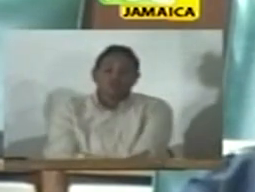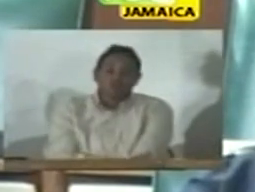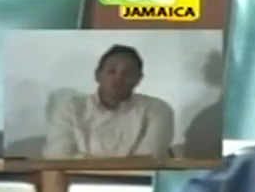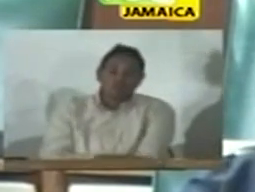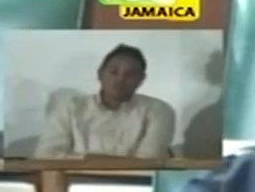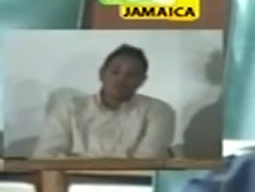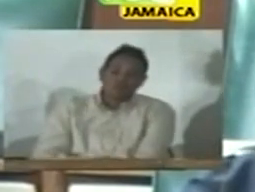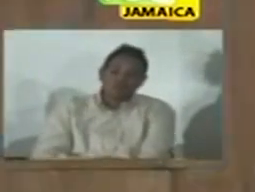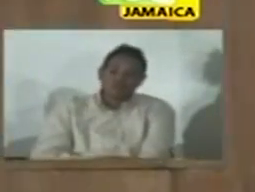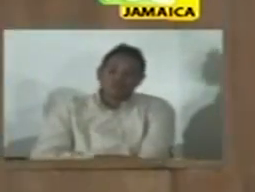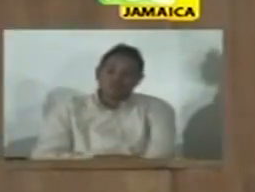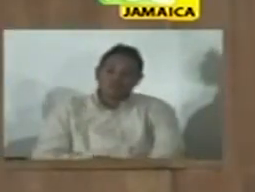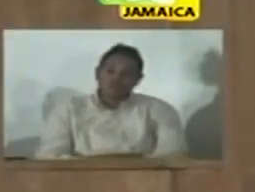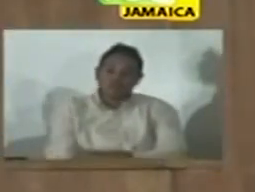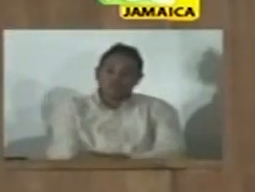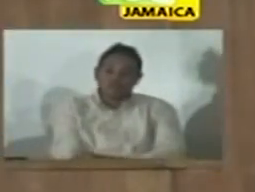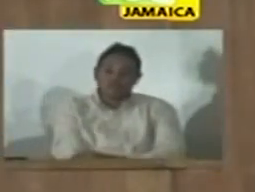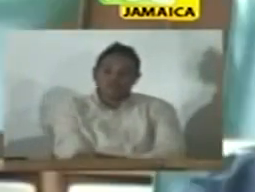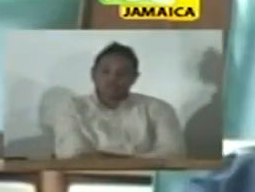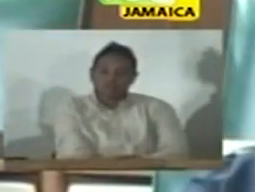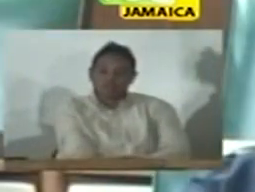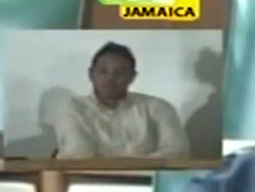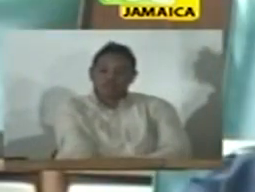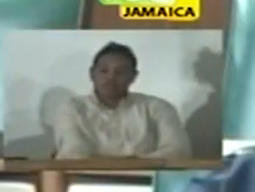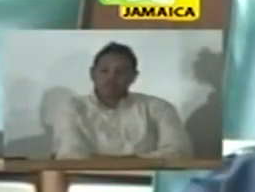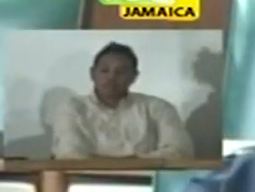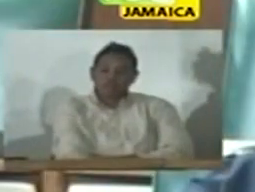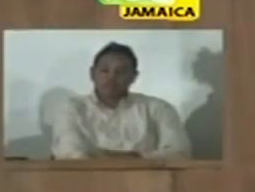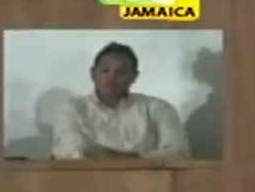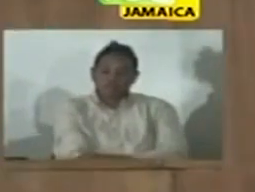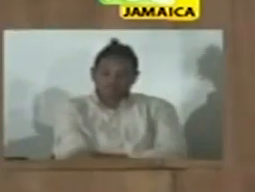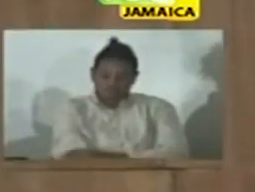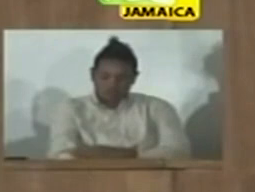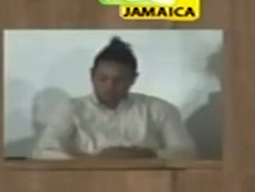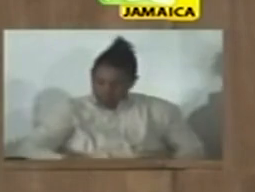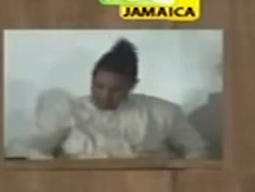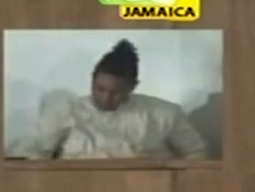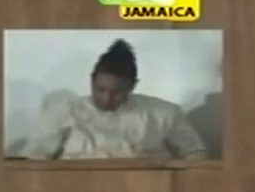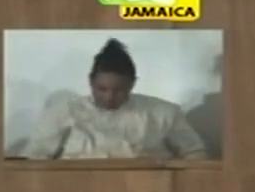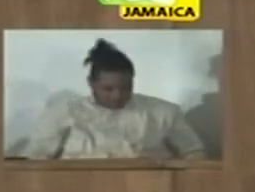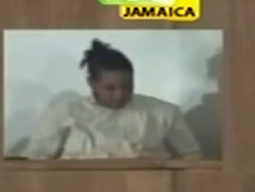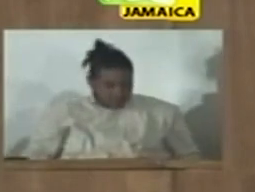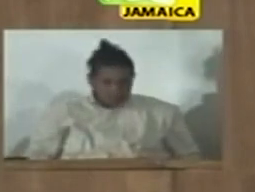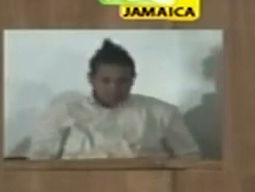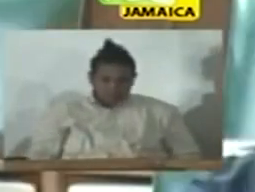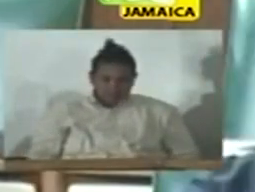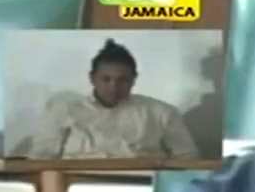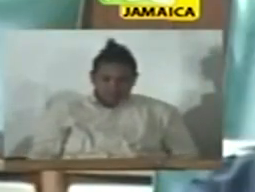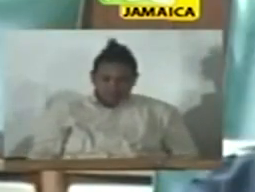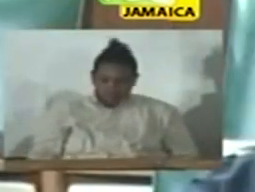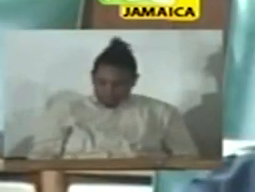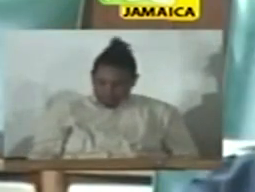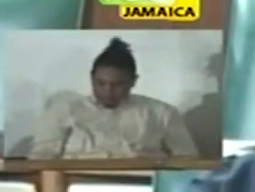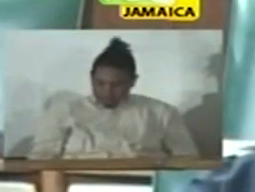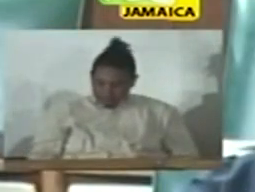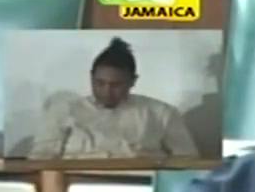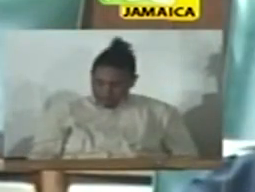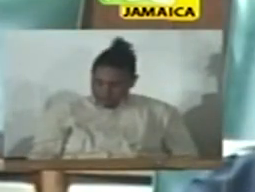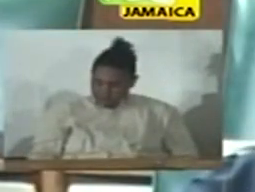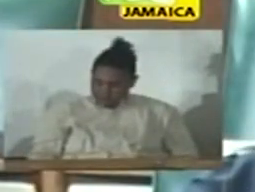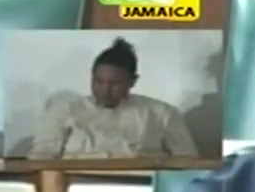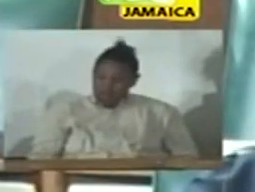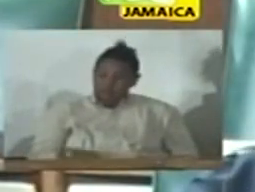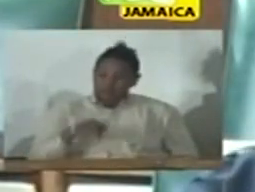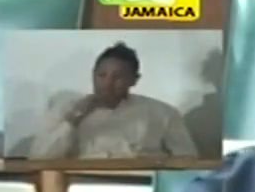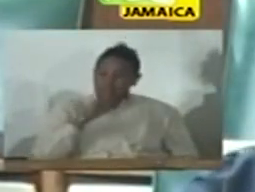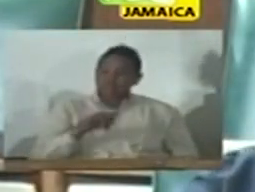Don't wait. Don't pity. I'm not going to We don't beg it. Call man, that's not nobody over here. Mr. President, I am not going to be calling